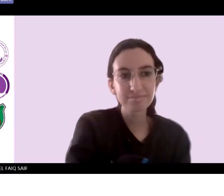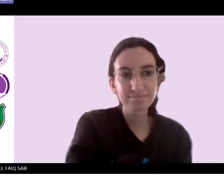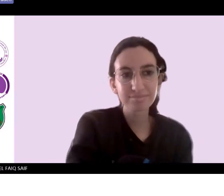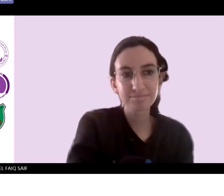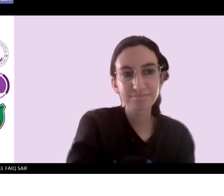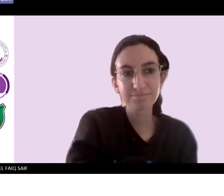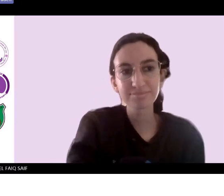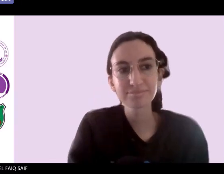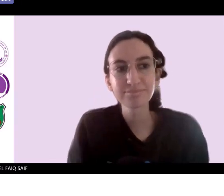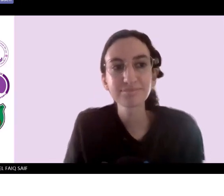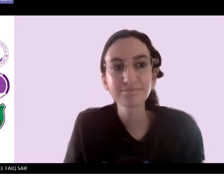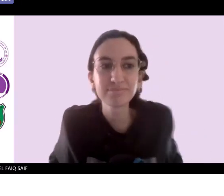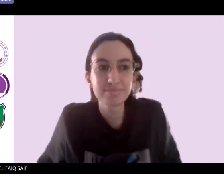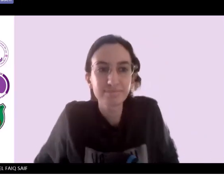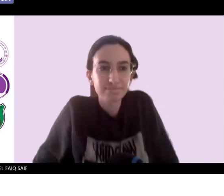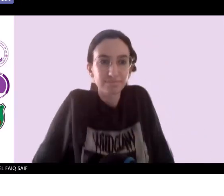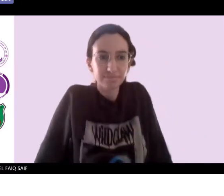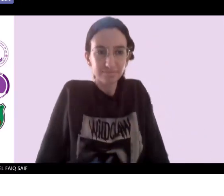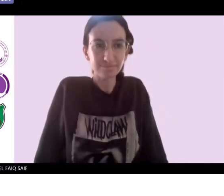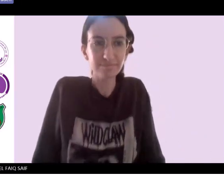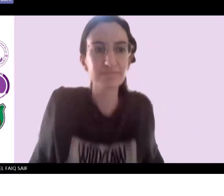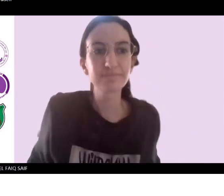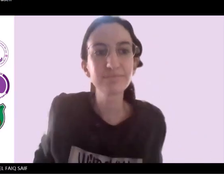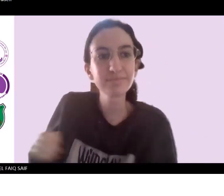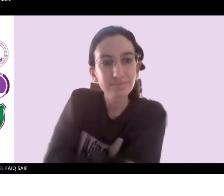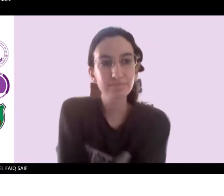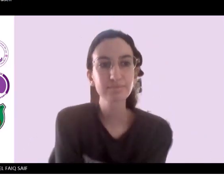to scientific vision of our esteemed guest?